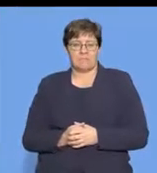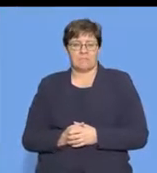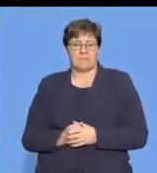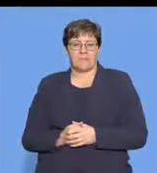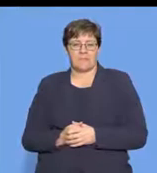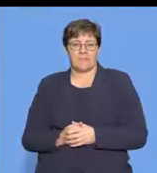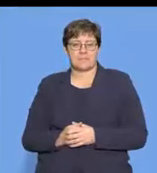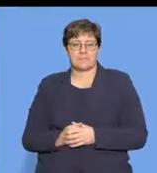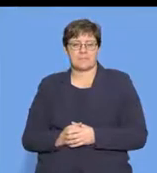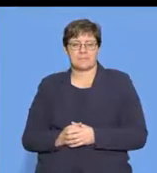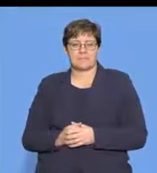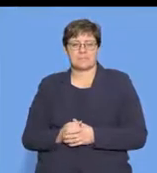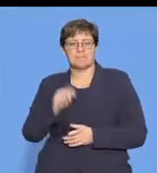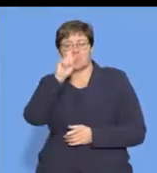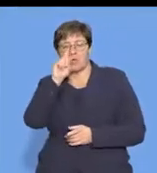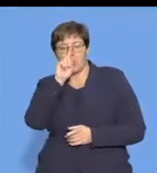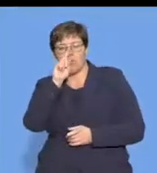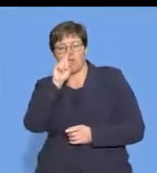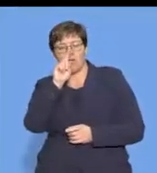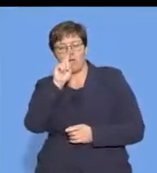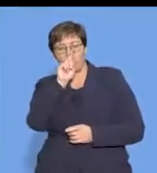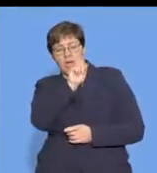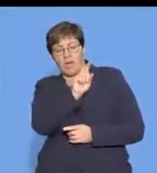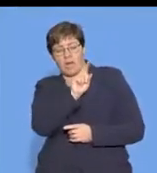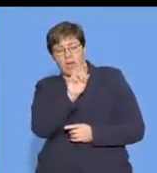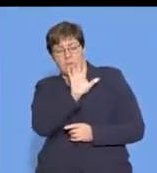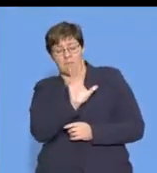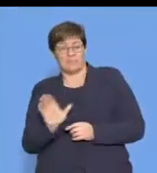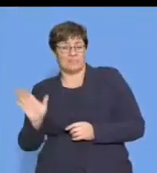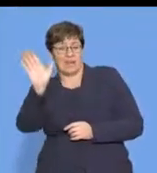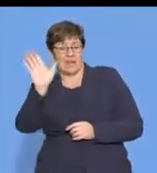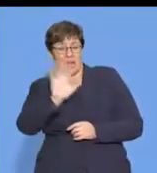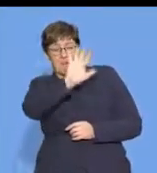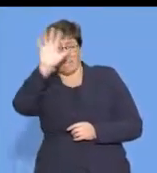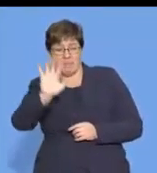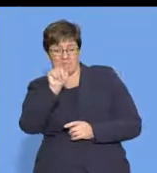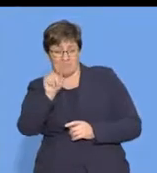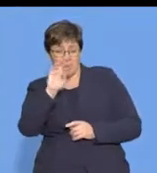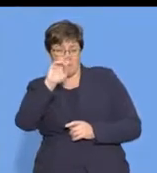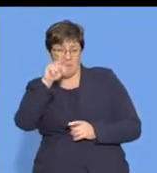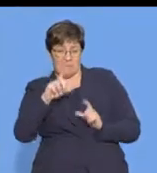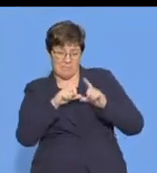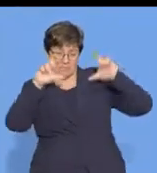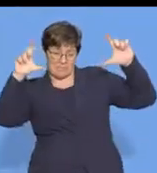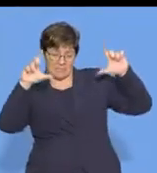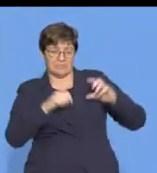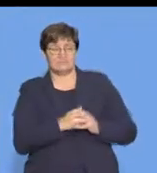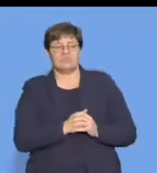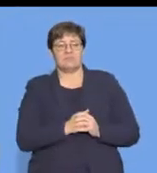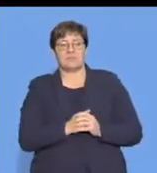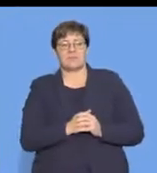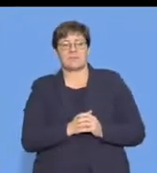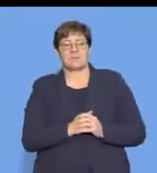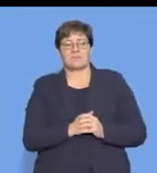Okay, so if we have a look at the map here, we can see, if we have a look, let's first have a look at the key over here in